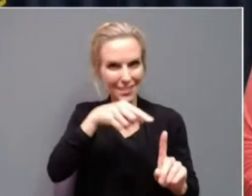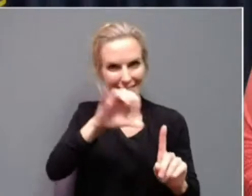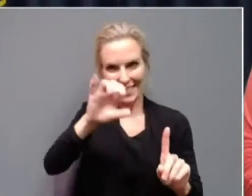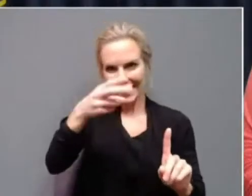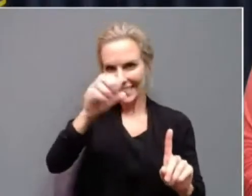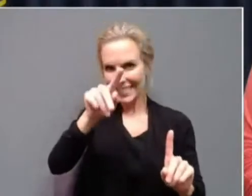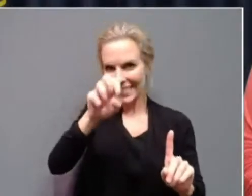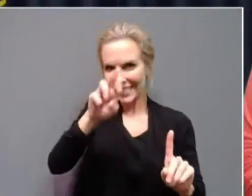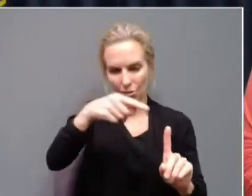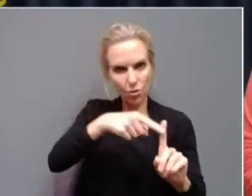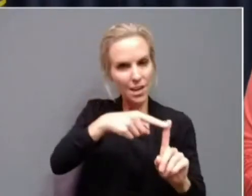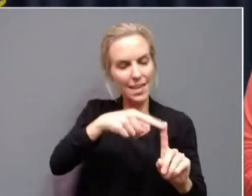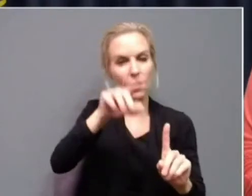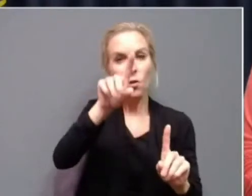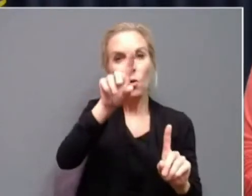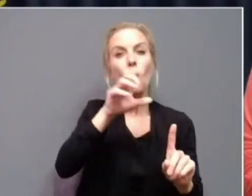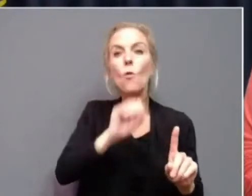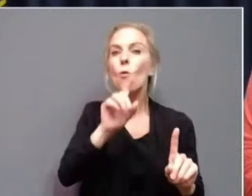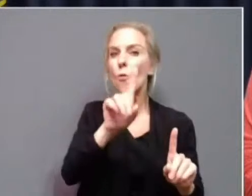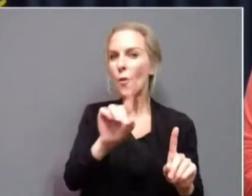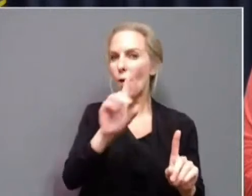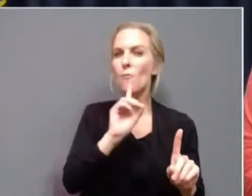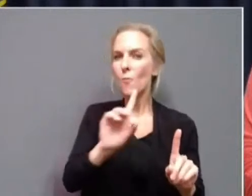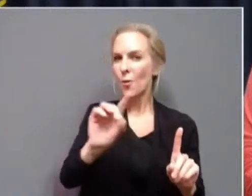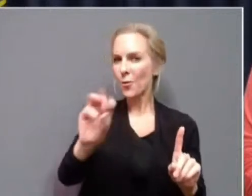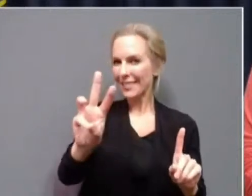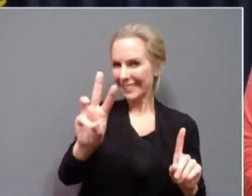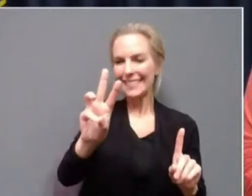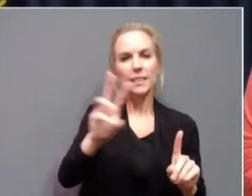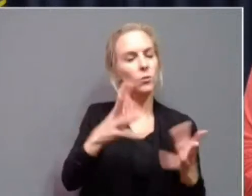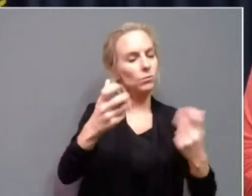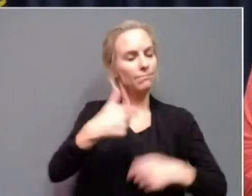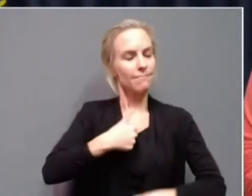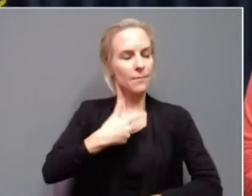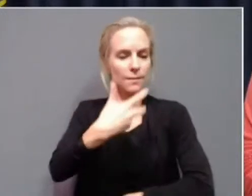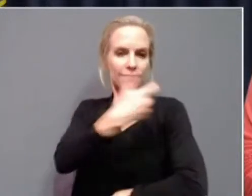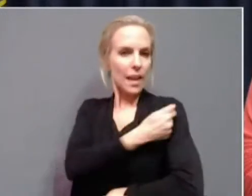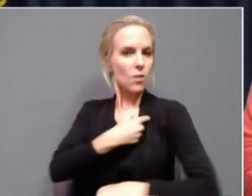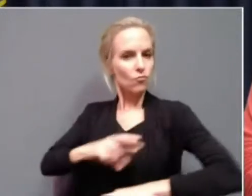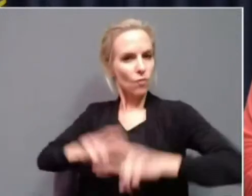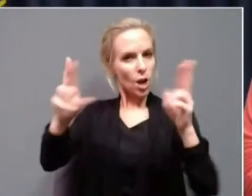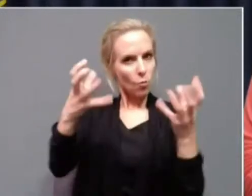He rolled up his sleeve to get vaccinated. He was so ready. He wanted to be the first person.